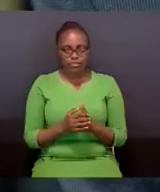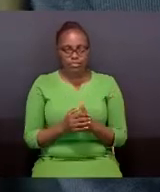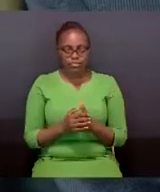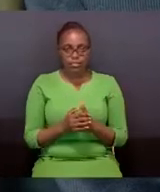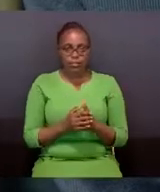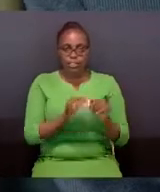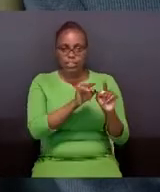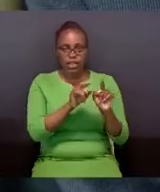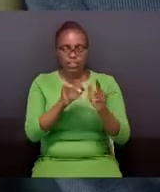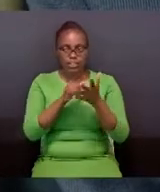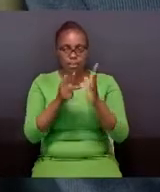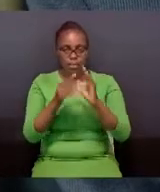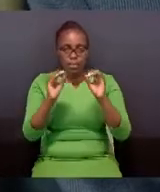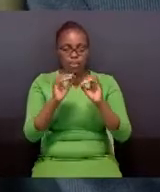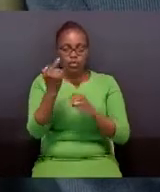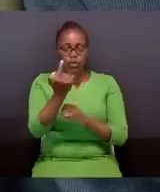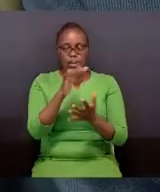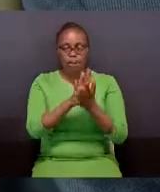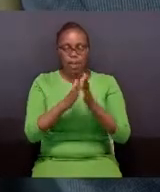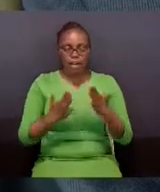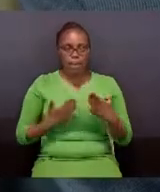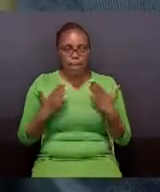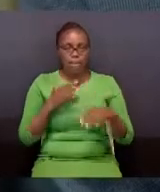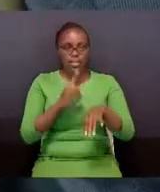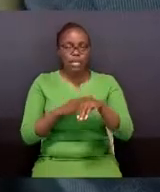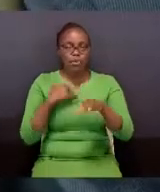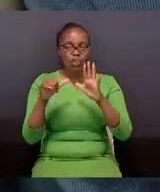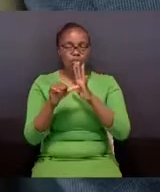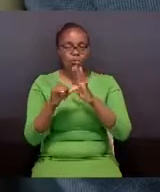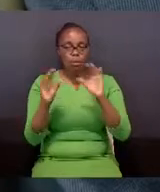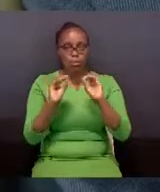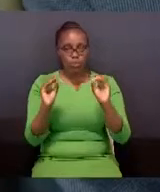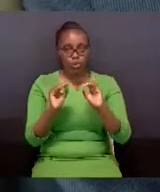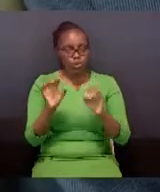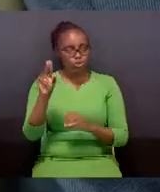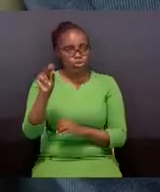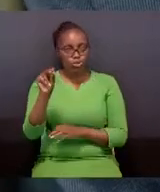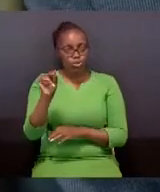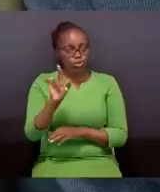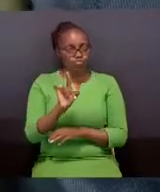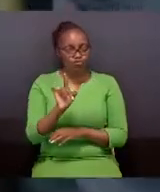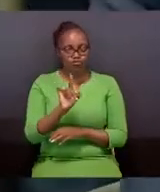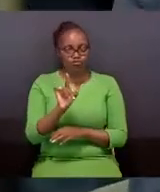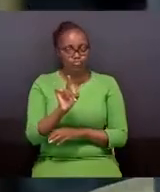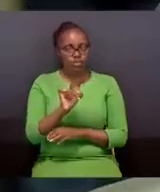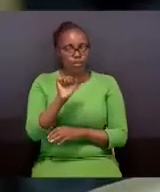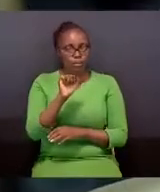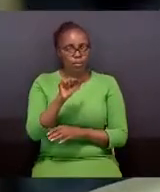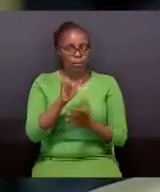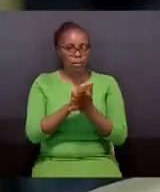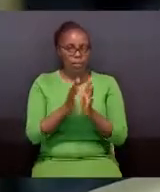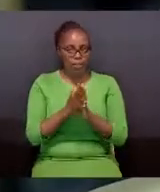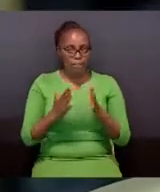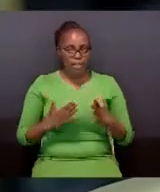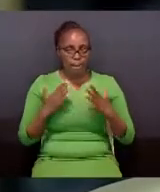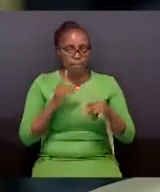And it doesn't mean that you only become happy when you don't have problems. No, you can actually be happy when